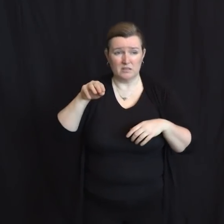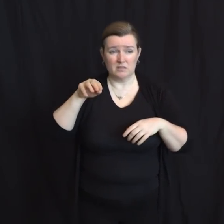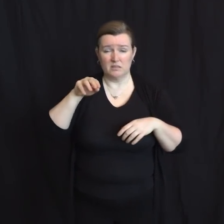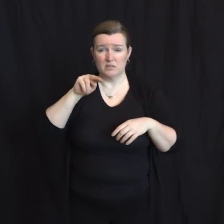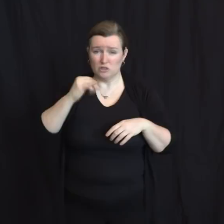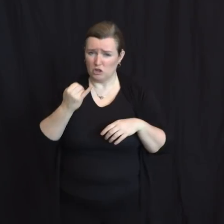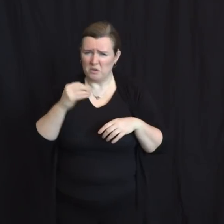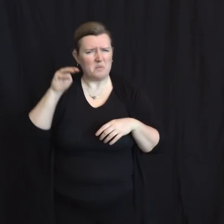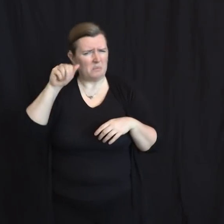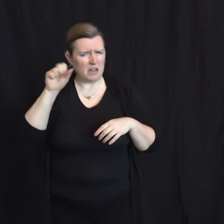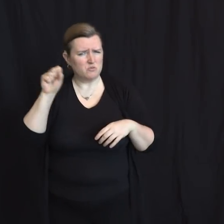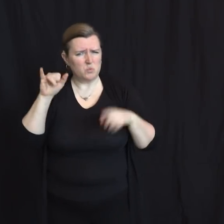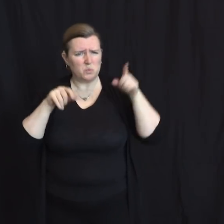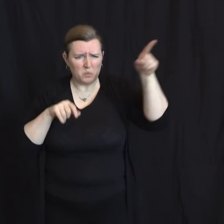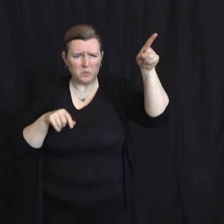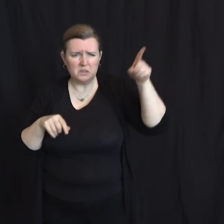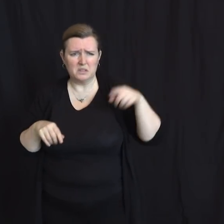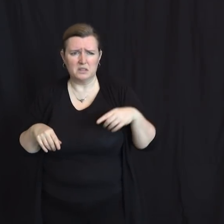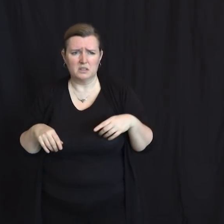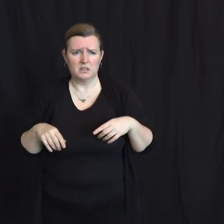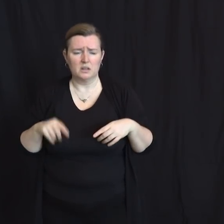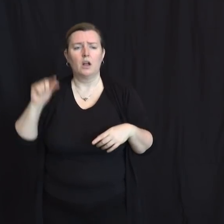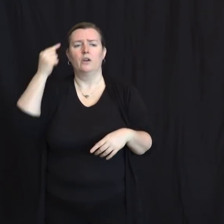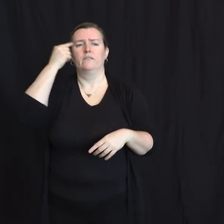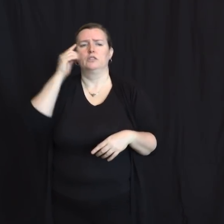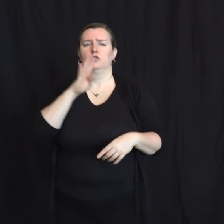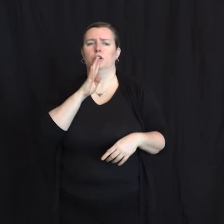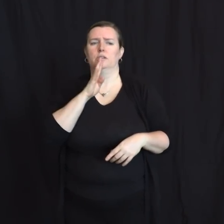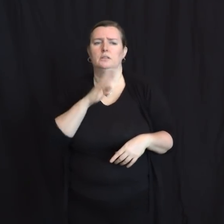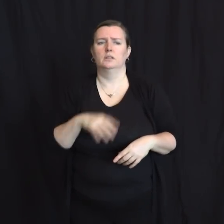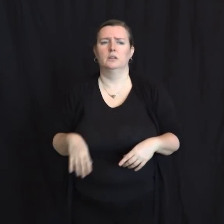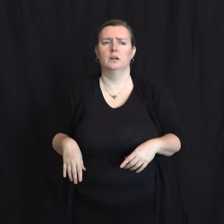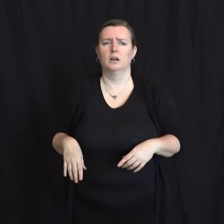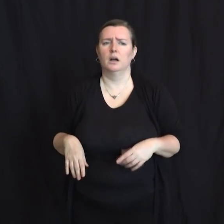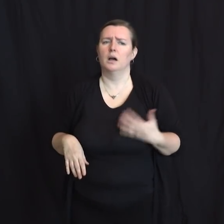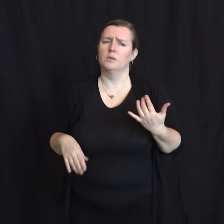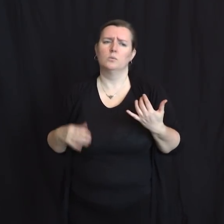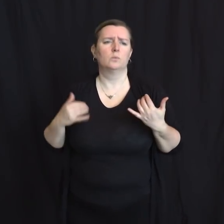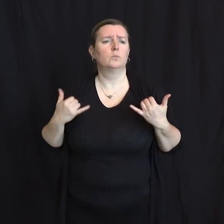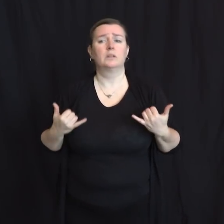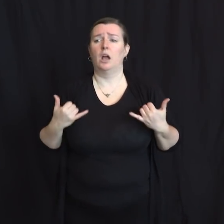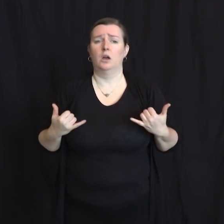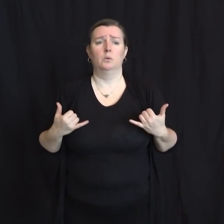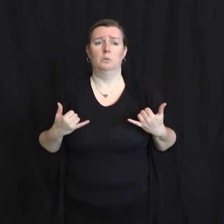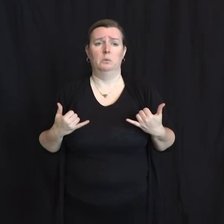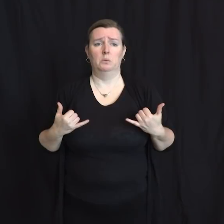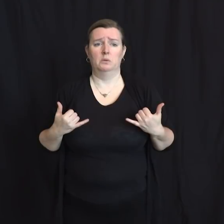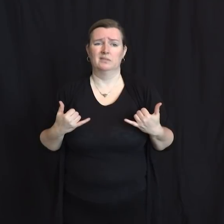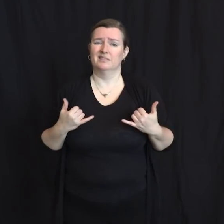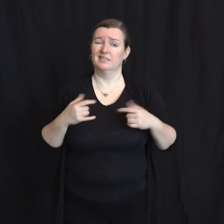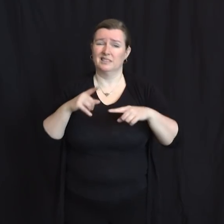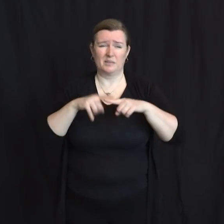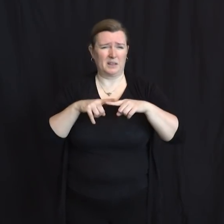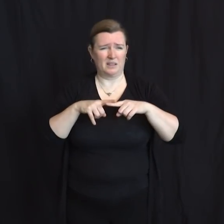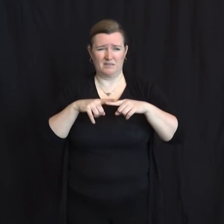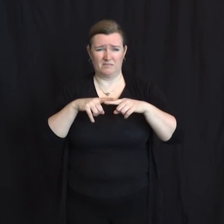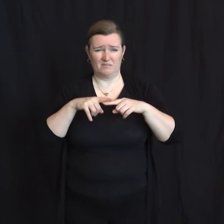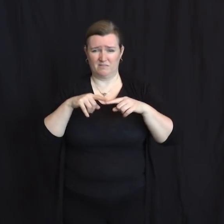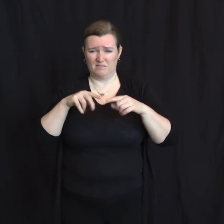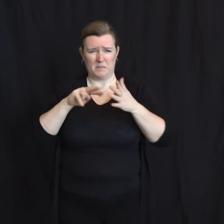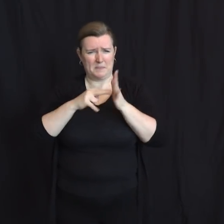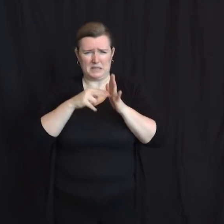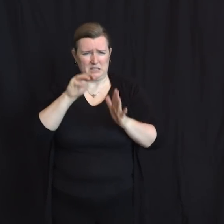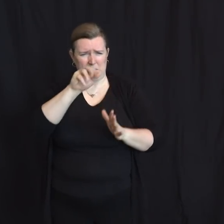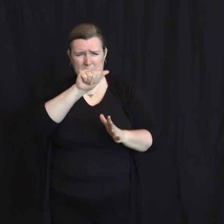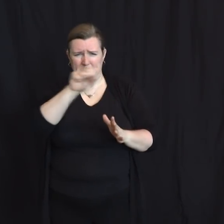Population. I'll take one for the team here. I think it's too early to tell, and it also depends on what you mean by mass testing. But the important point